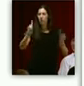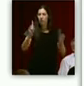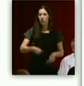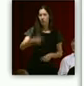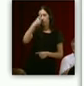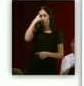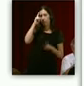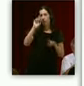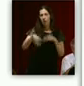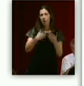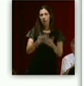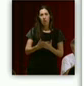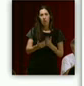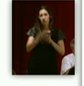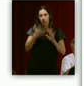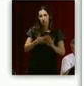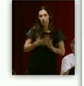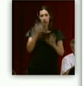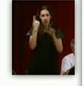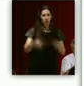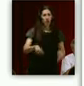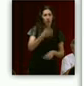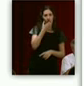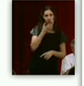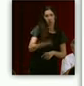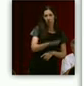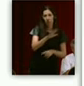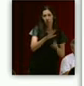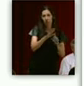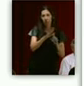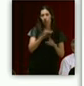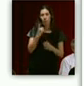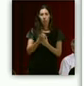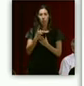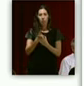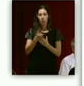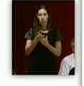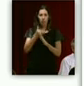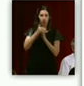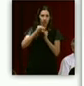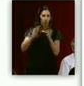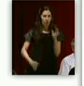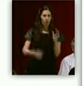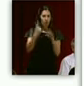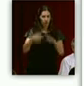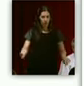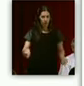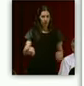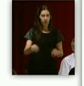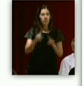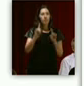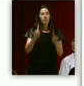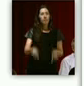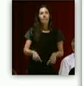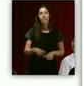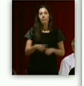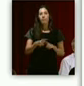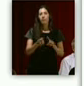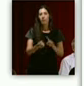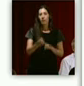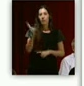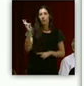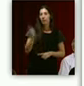phones, and we realized that you had to take into account the microphone speed even. It doesn't, I don't know, an iPhone 5 doesn't have